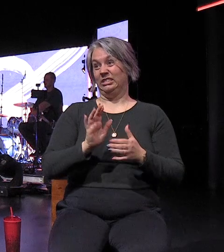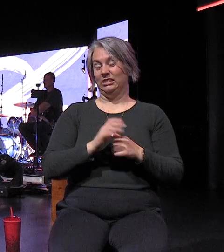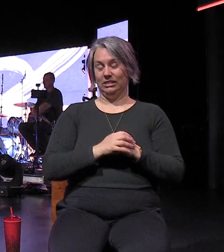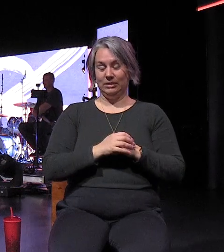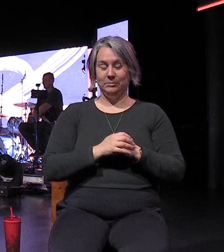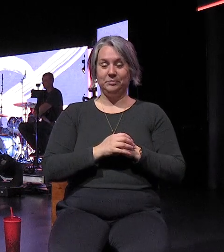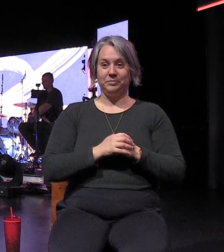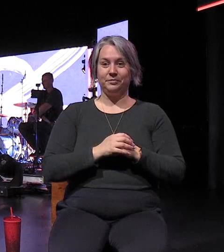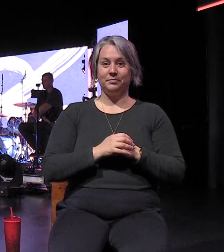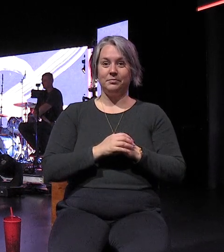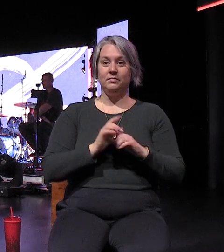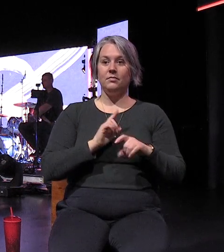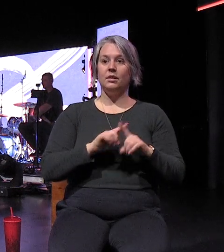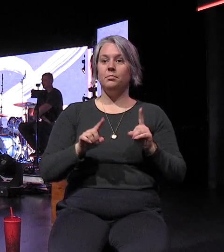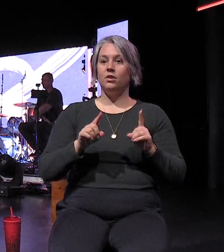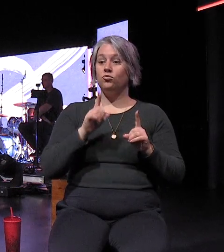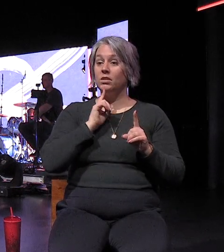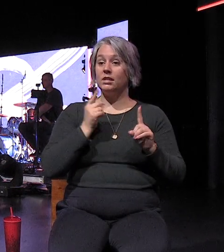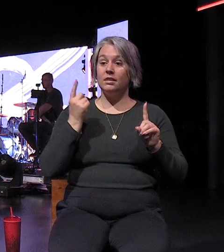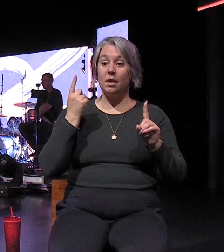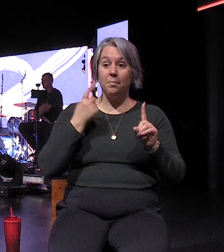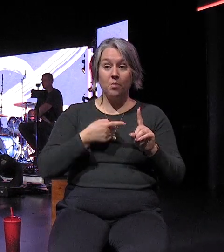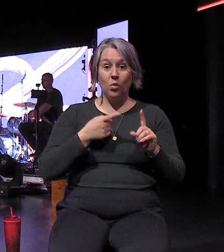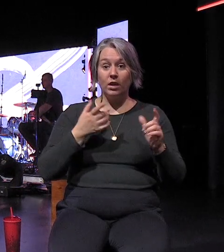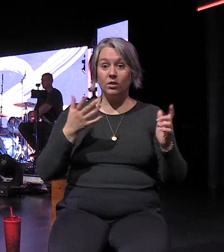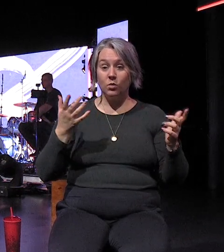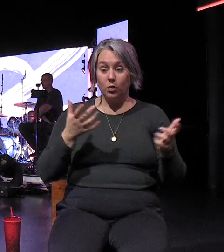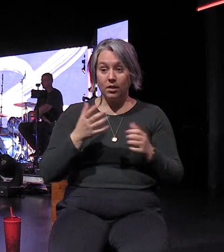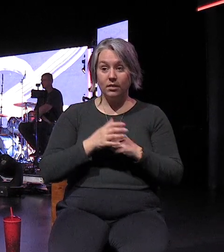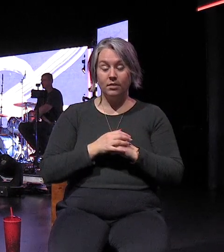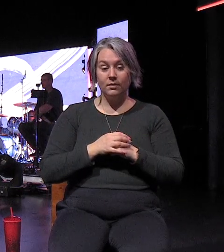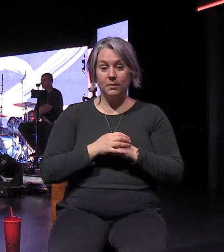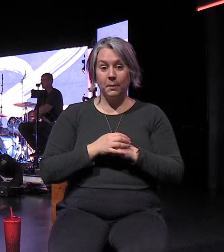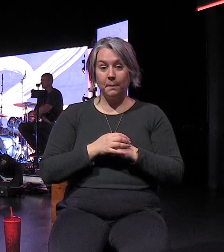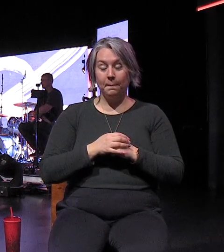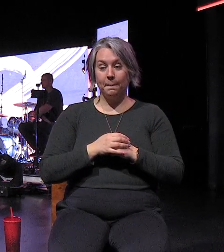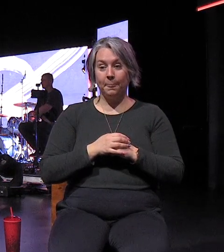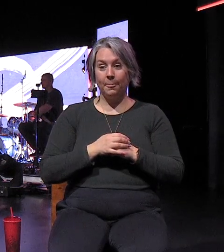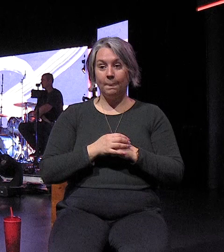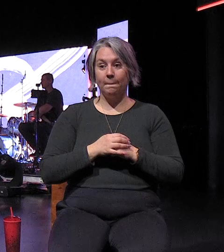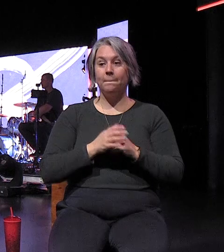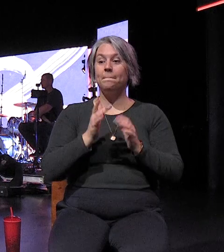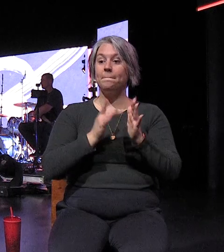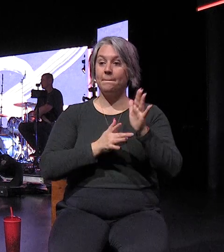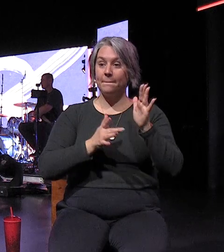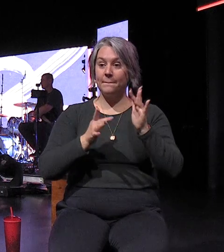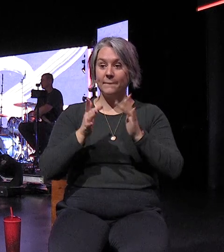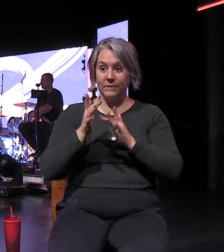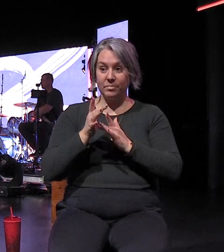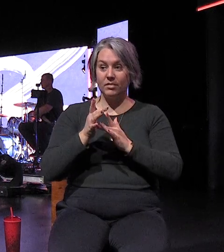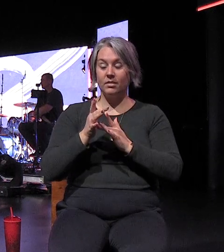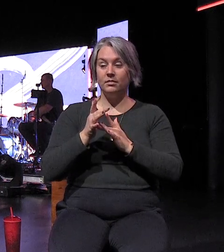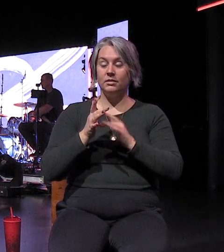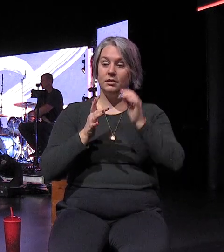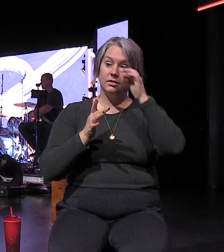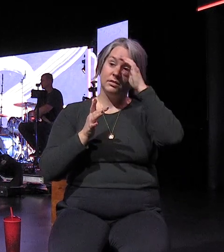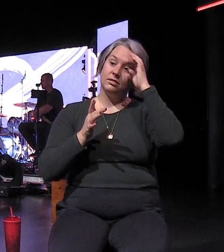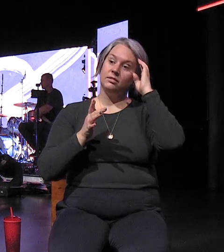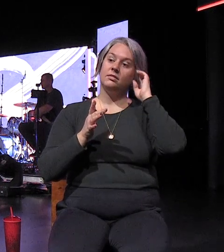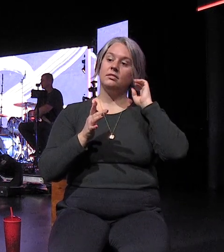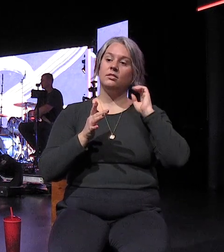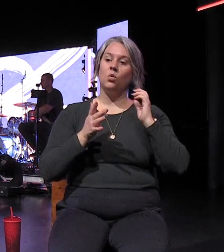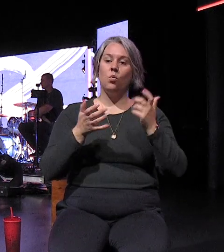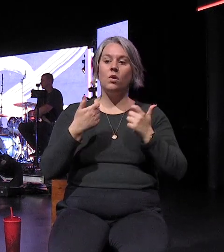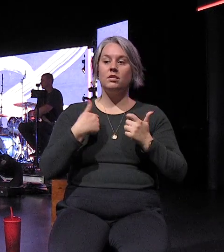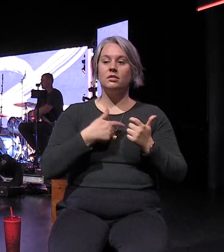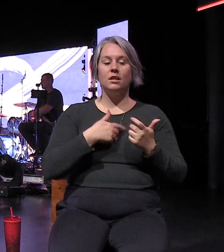But you know what I think the whole point is? He's looking and calling us, as he was this rich young ruler, to